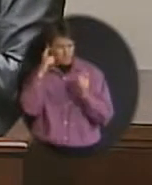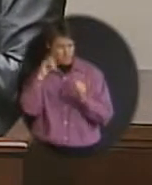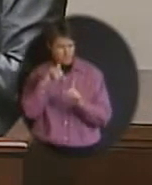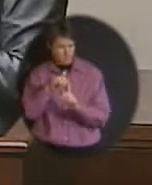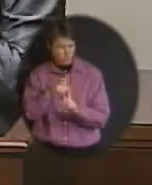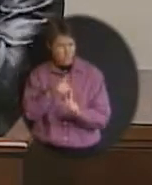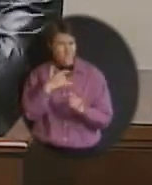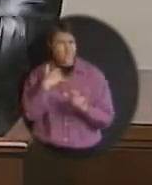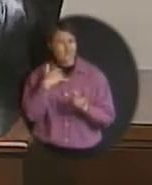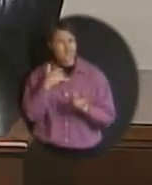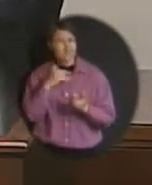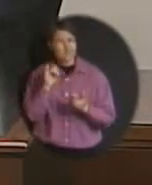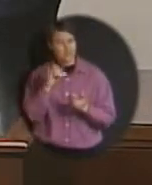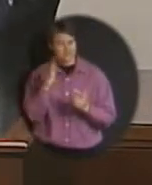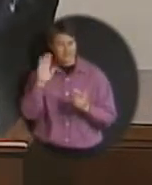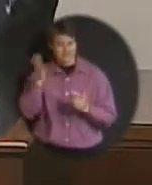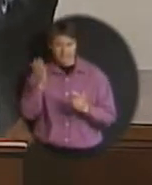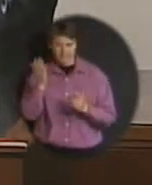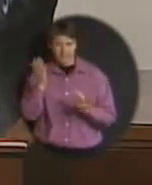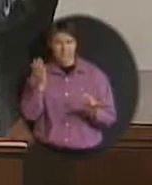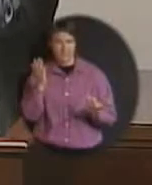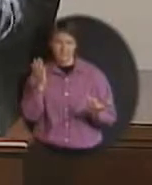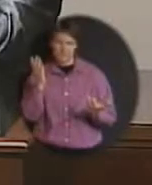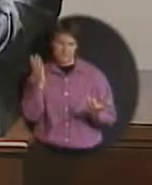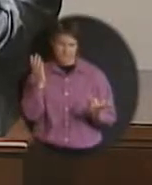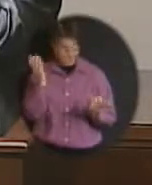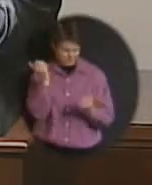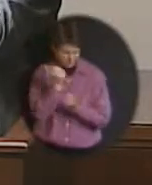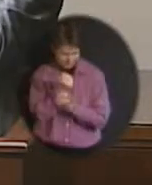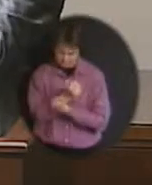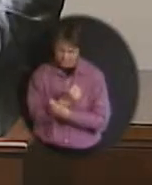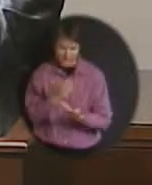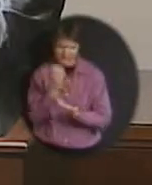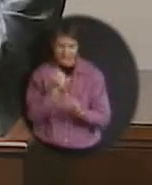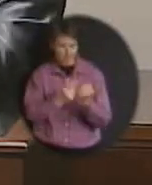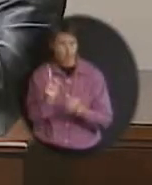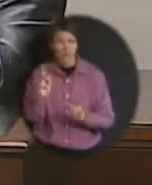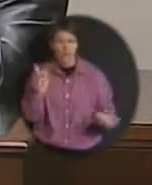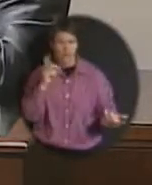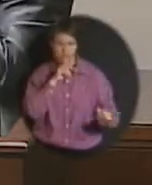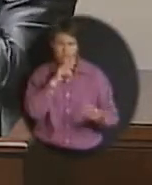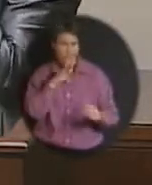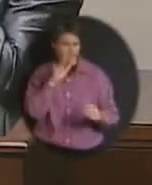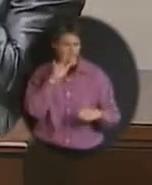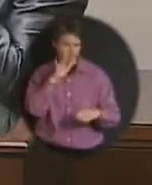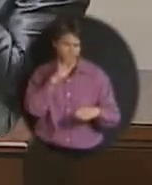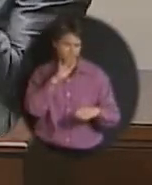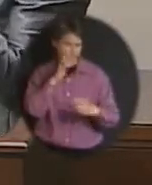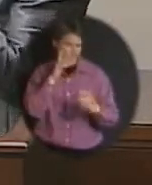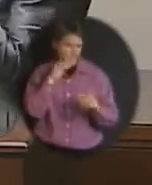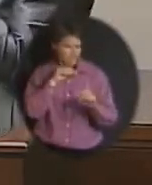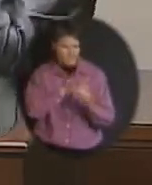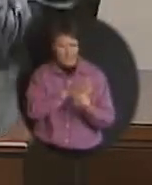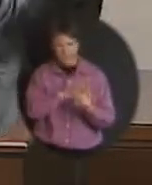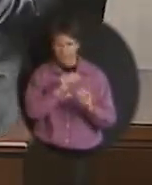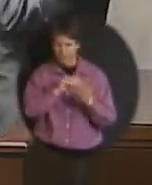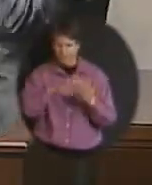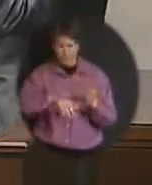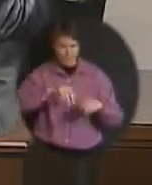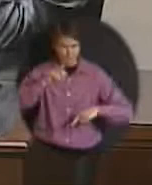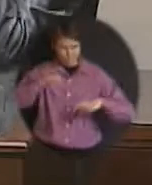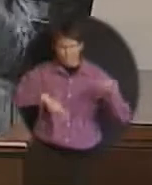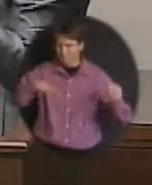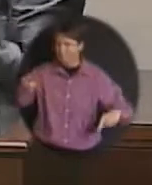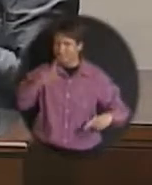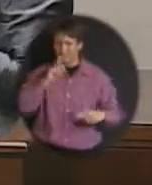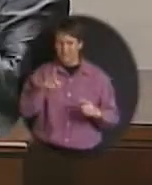to go everywhere. It's hit all types of students and grade levels of students, and there is no status